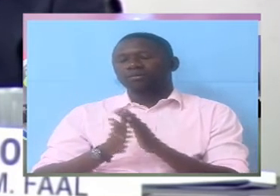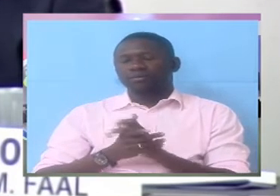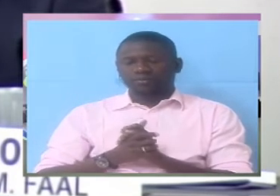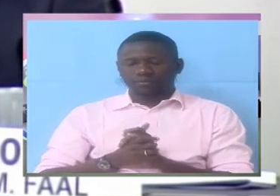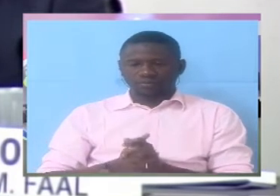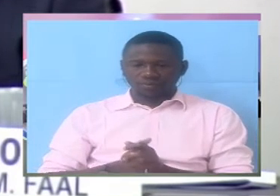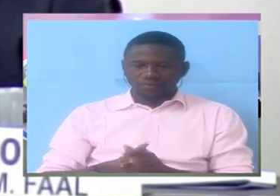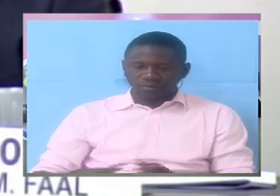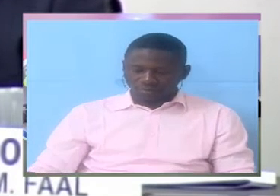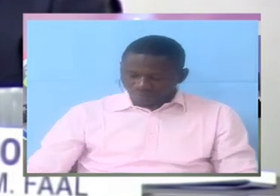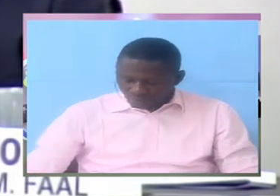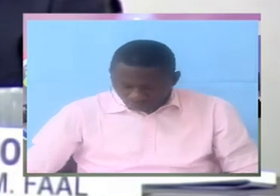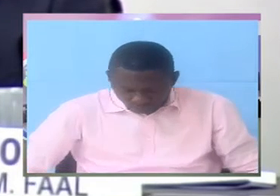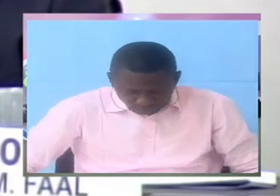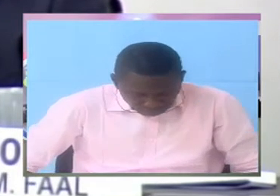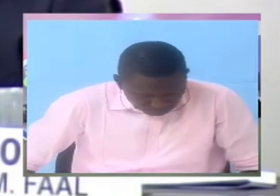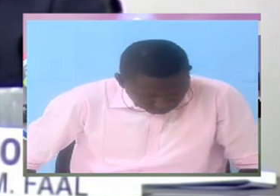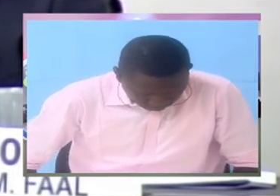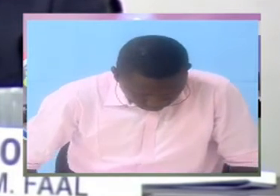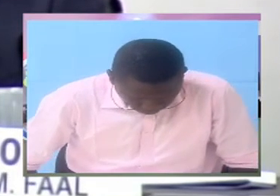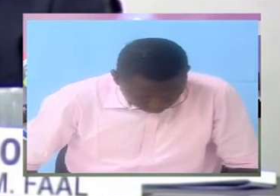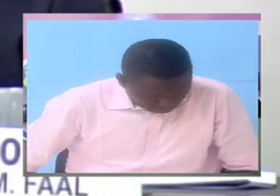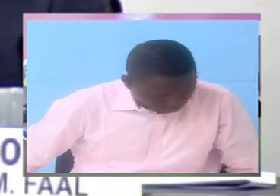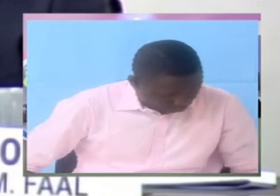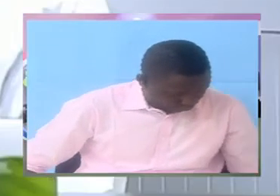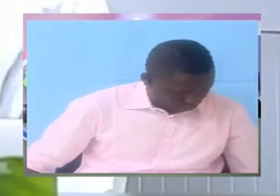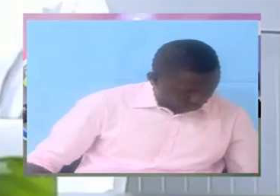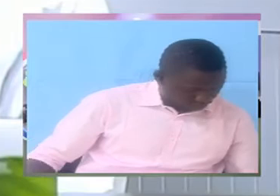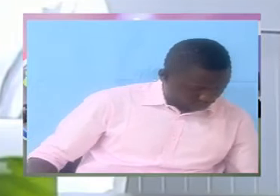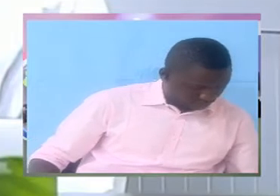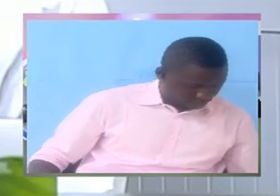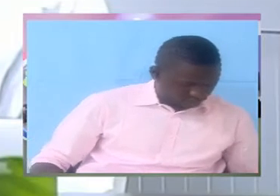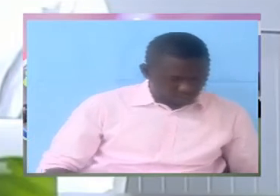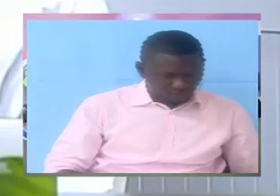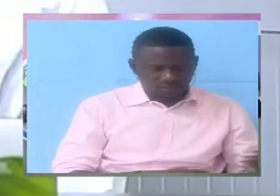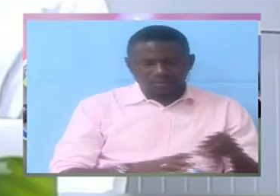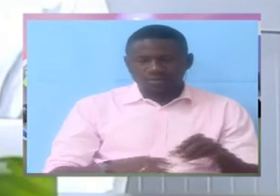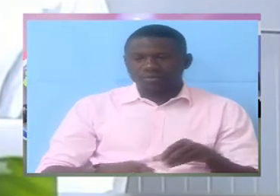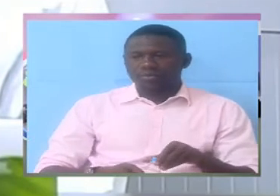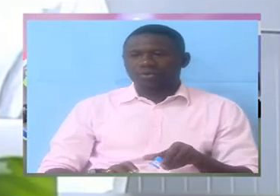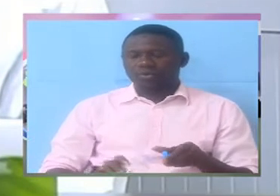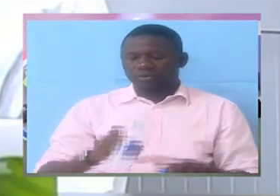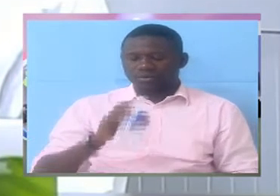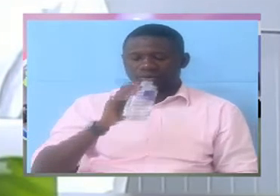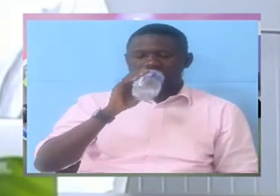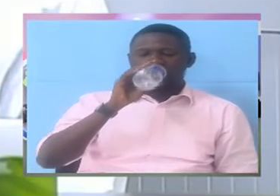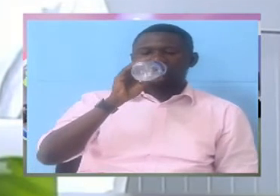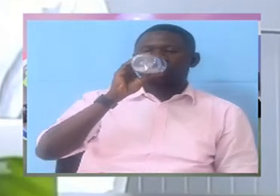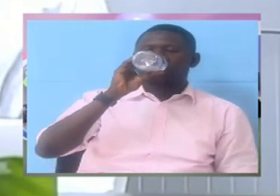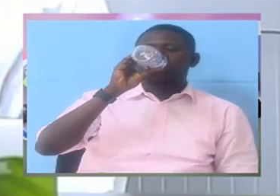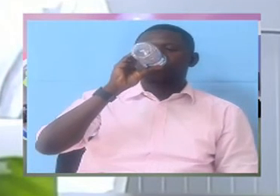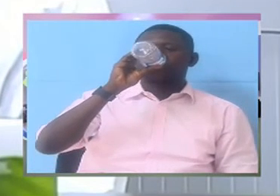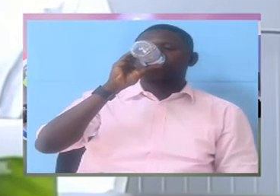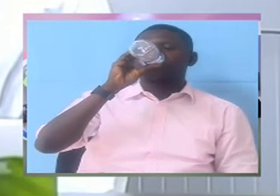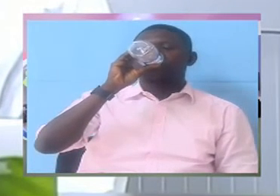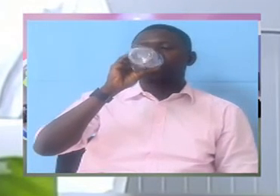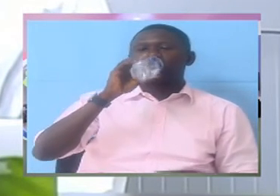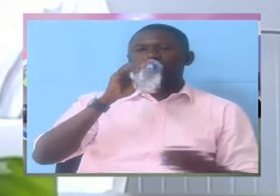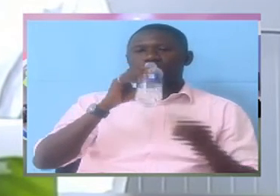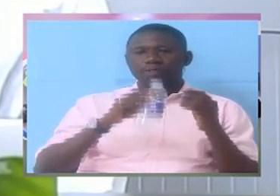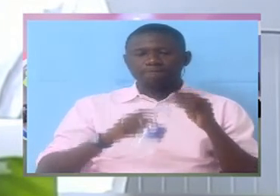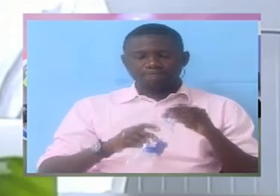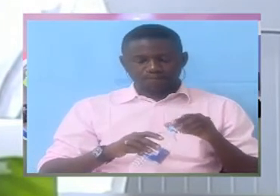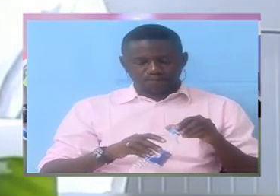jang bari bitun hadama dingulu muiti nyamin wodalilo le ya sabu yo bara jawo ke nyawnyandi